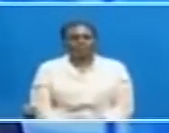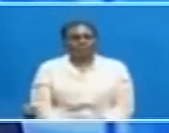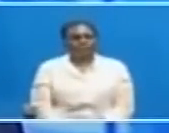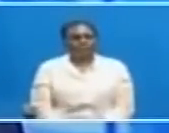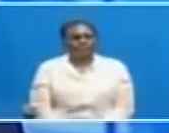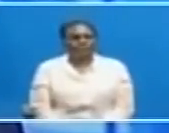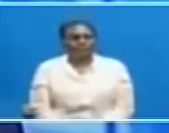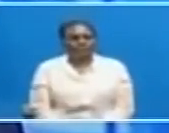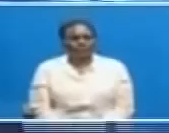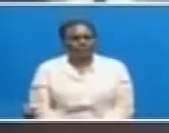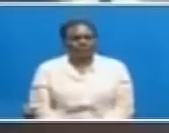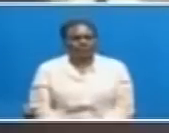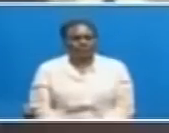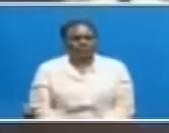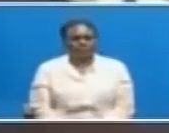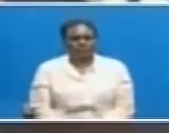report.